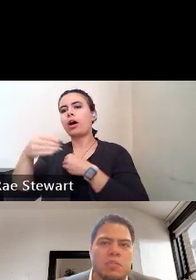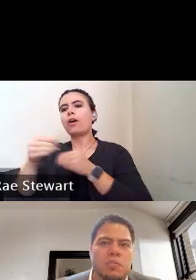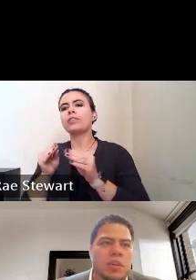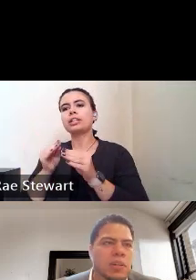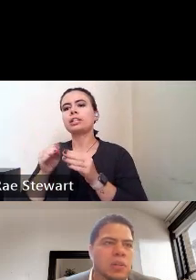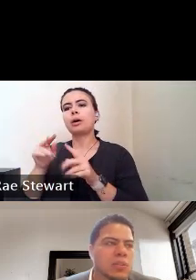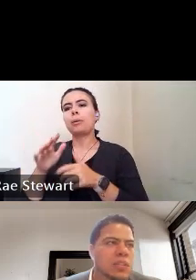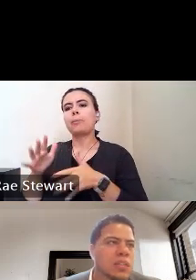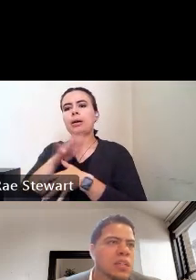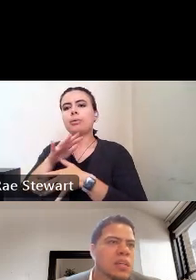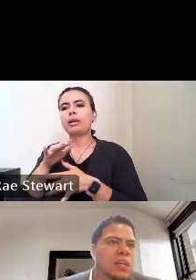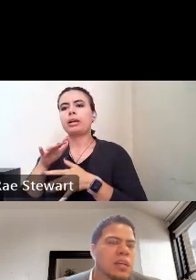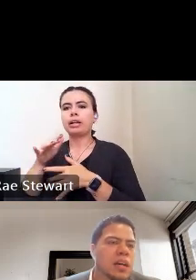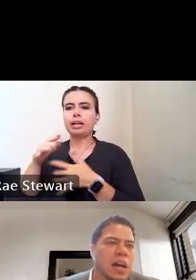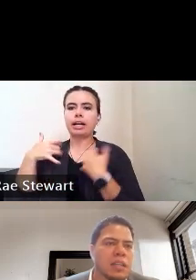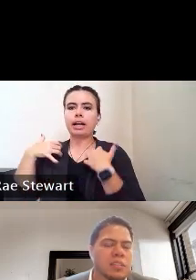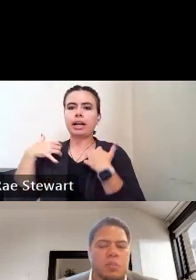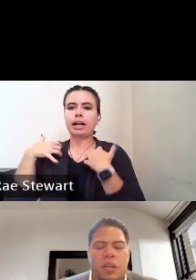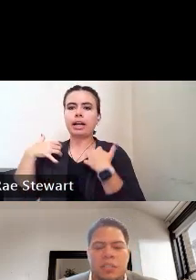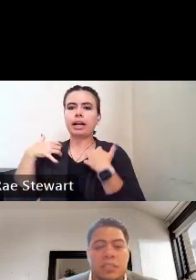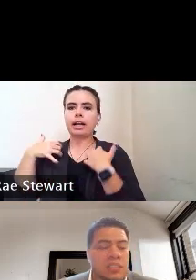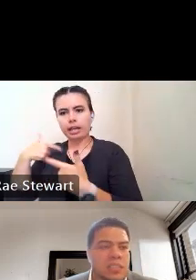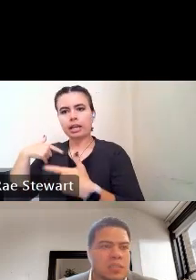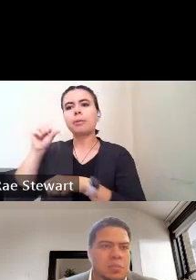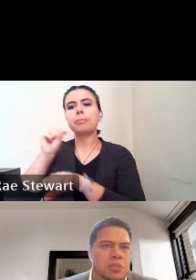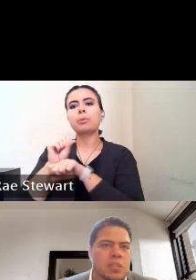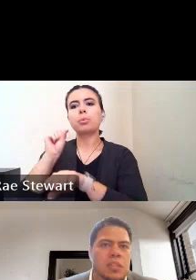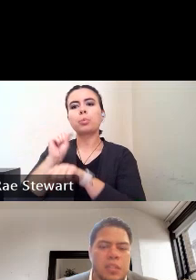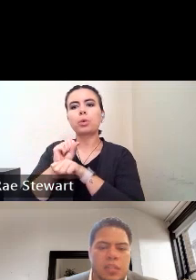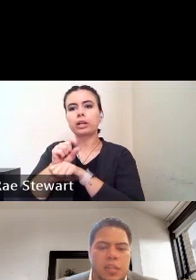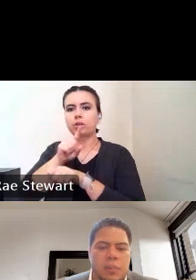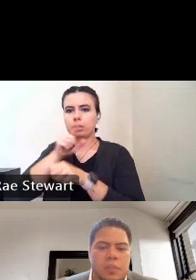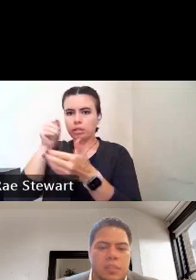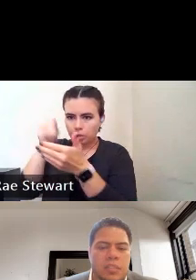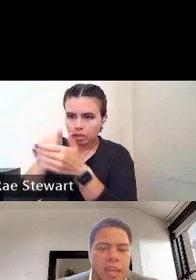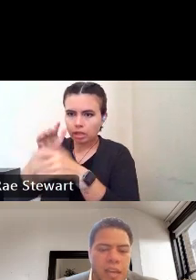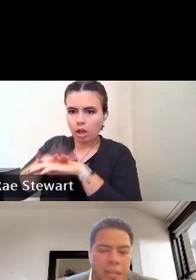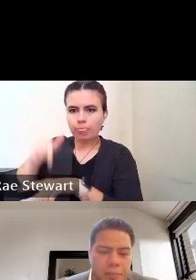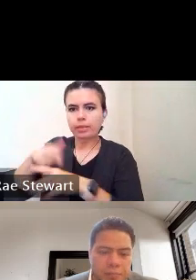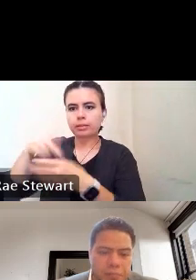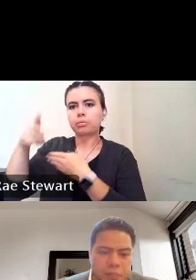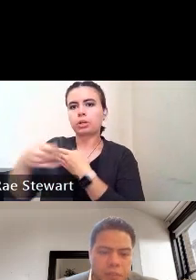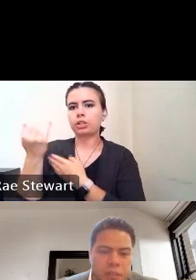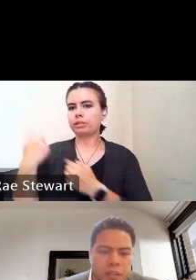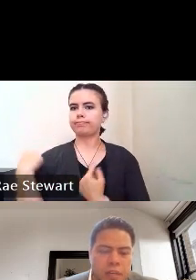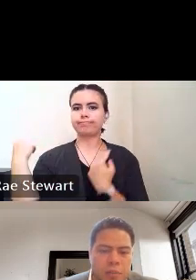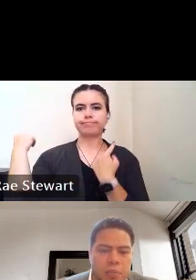been working very closely on this project since inception. Today,